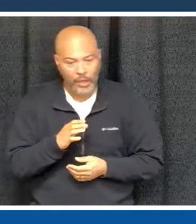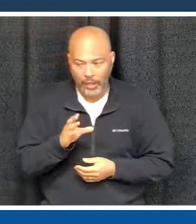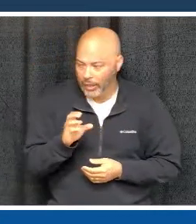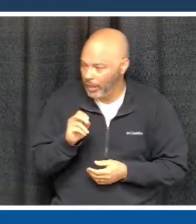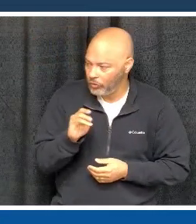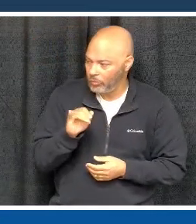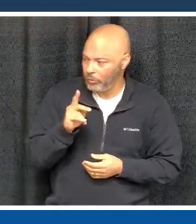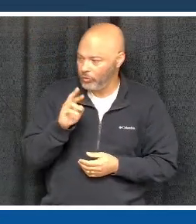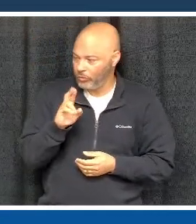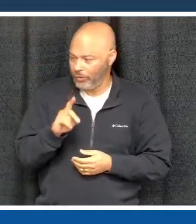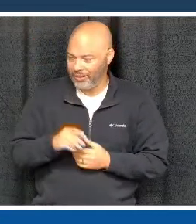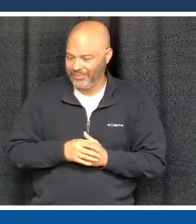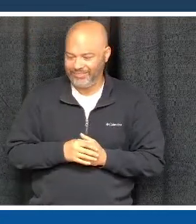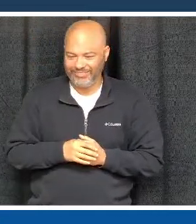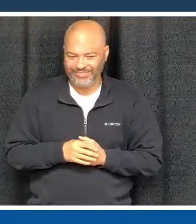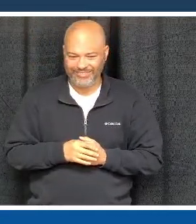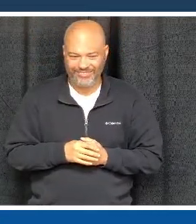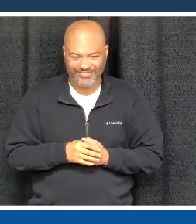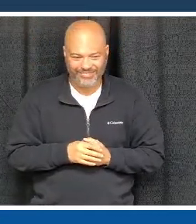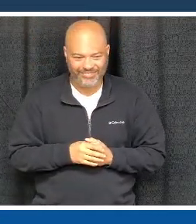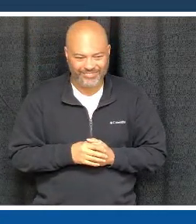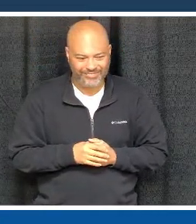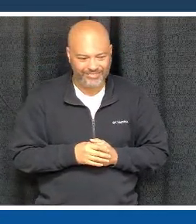Matta. Yes, sir. Okay, Thank you're you. recognized.